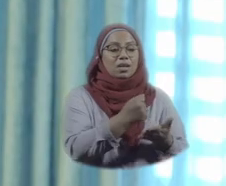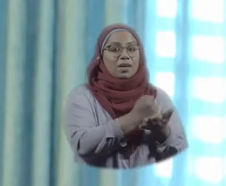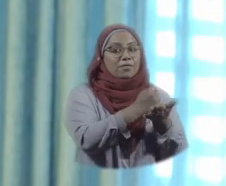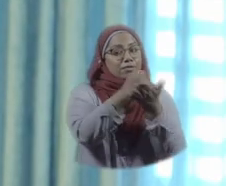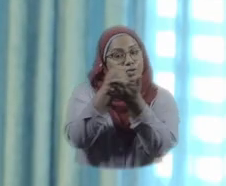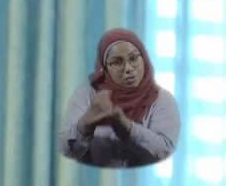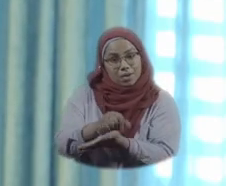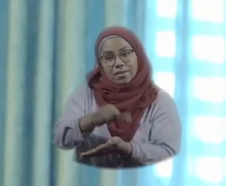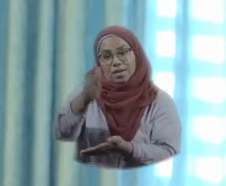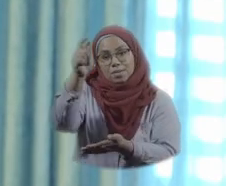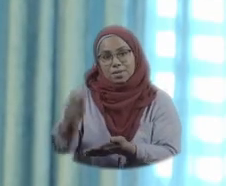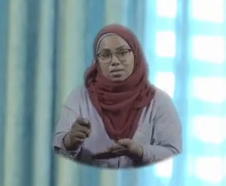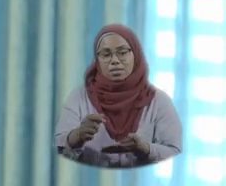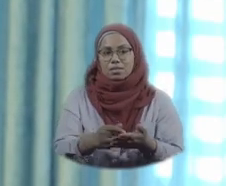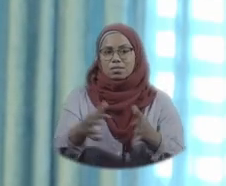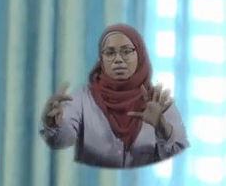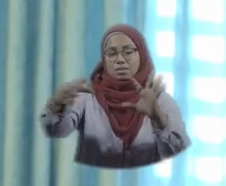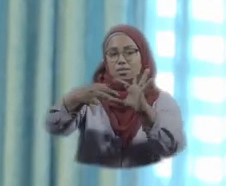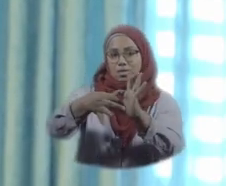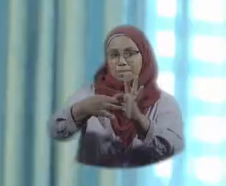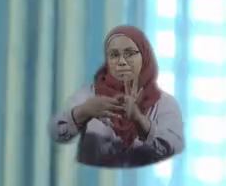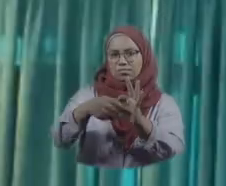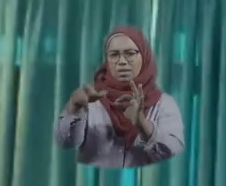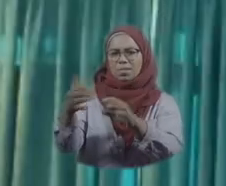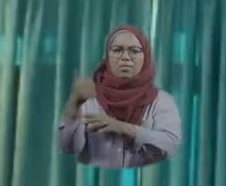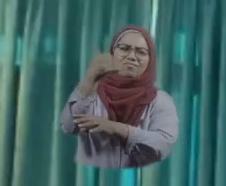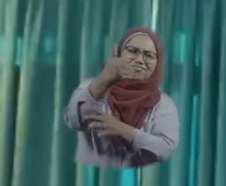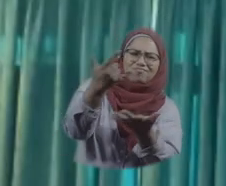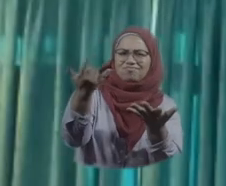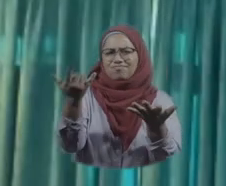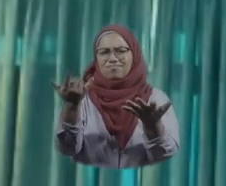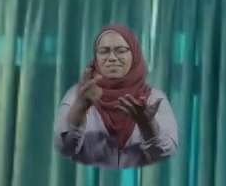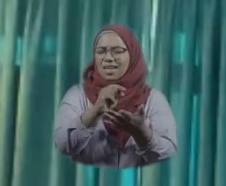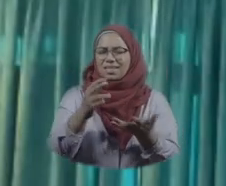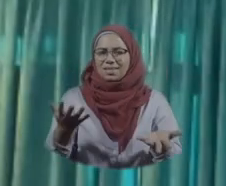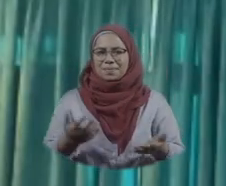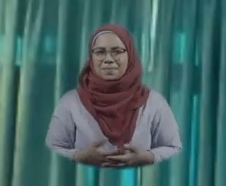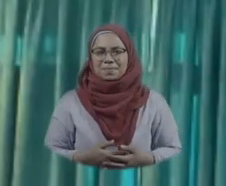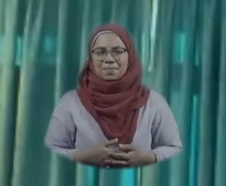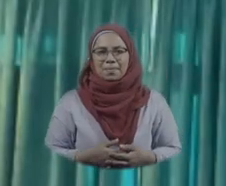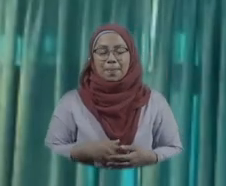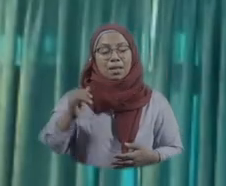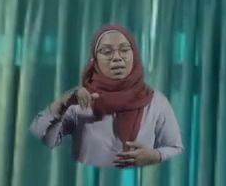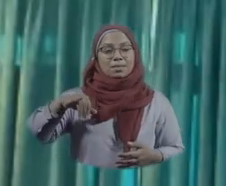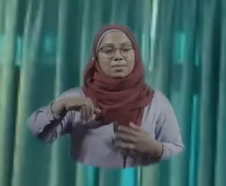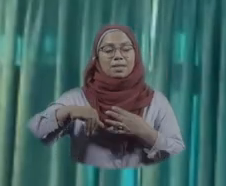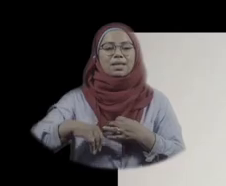things like that. Oh, have you ever helped someone network durang? Anyone called you from the same year or anything?